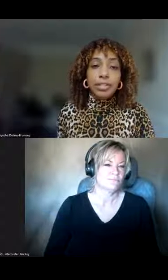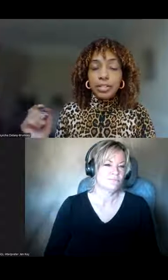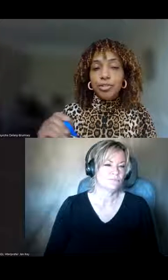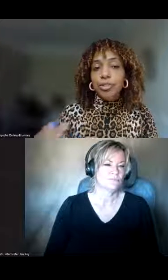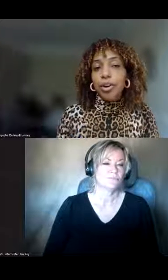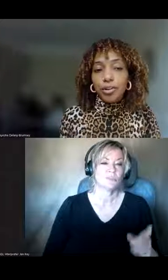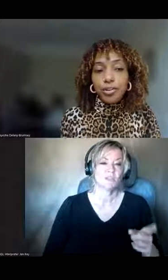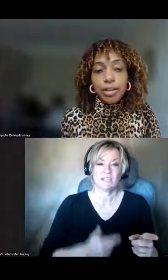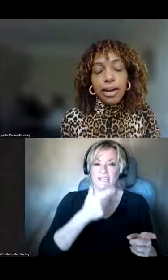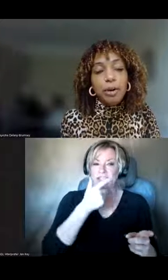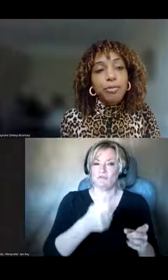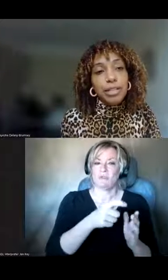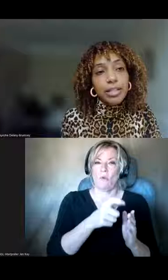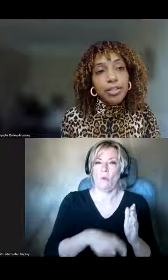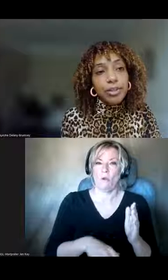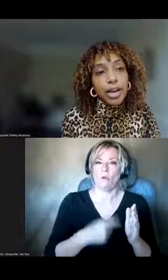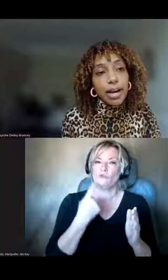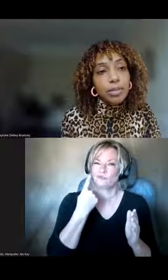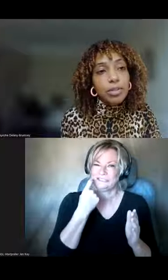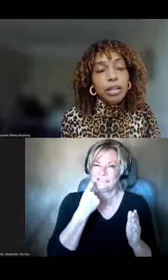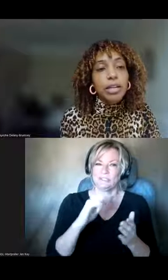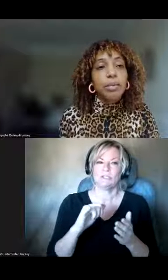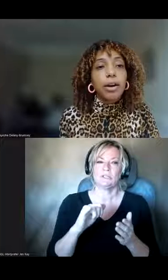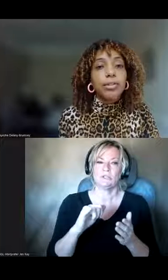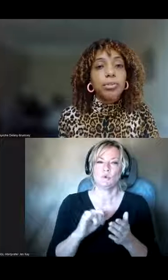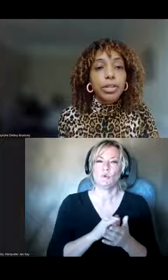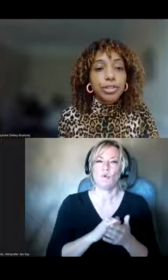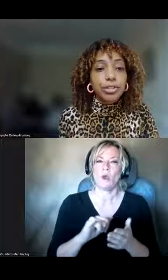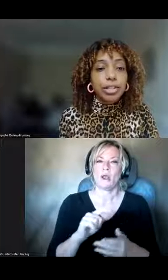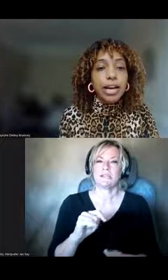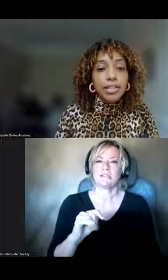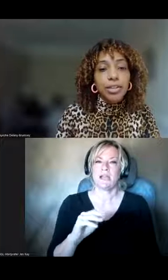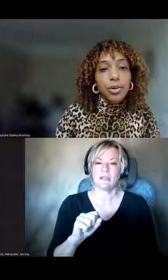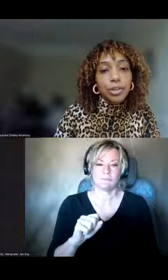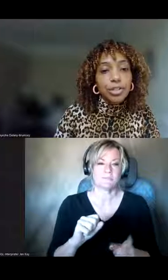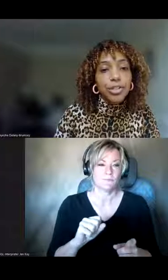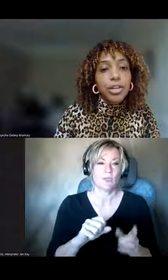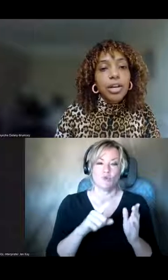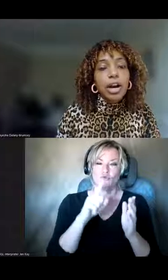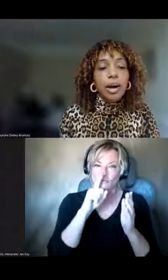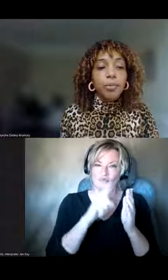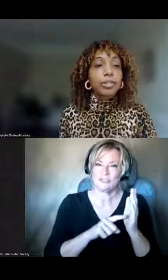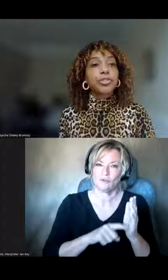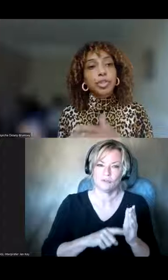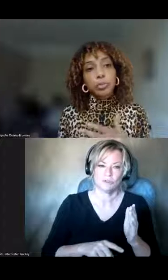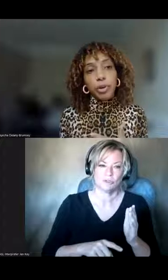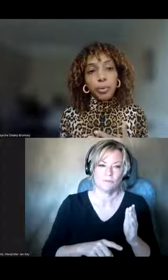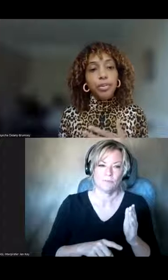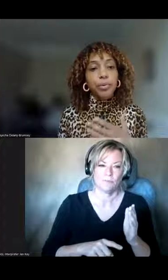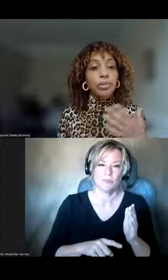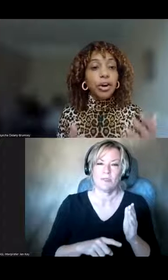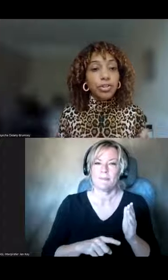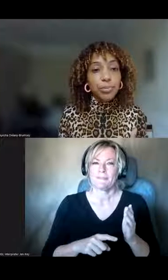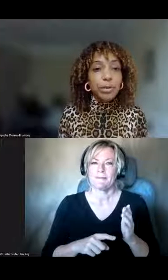This is an interesting article that came out recently in the New York Times, speaking about research that's asking the question, where researchers are exploring